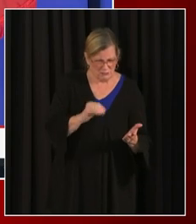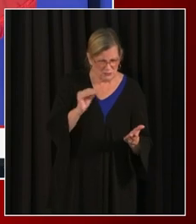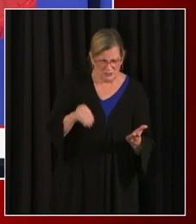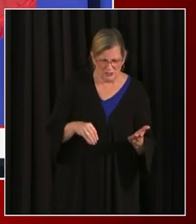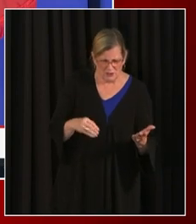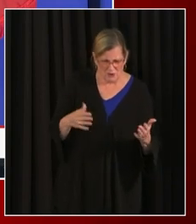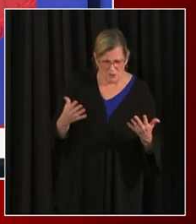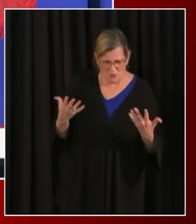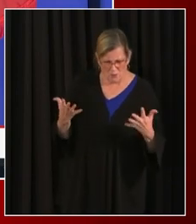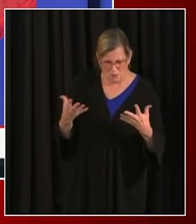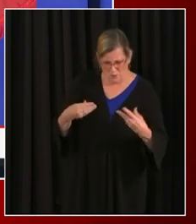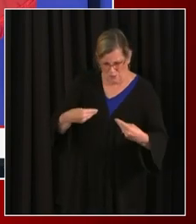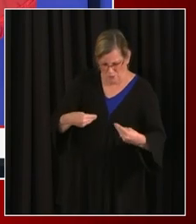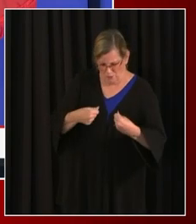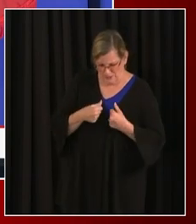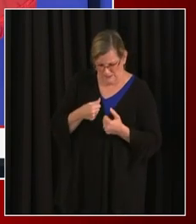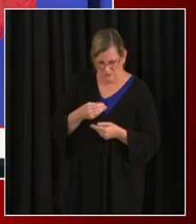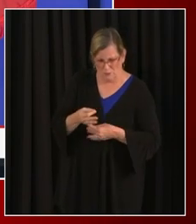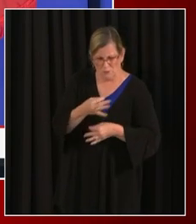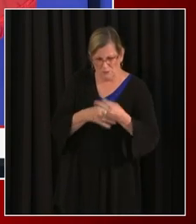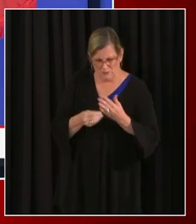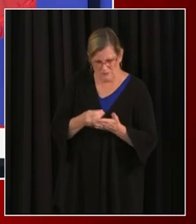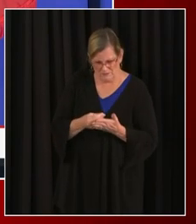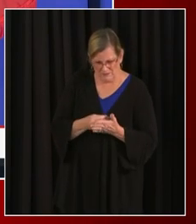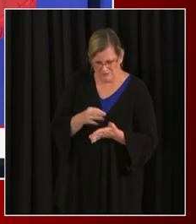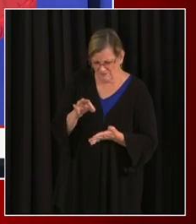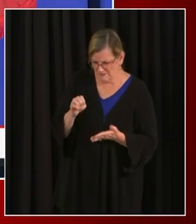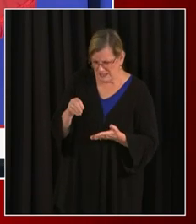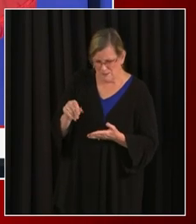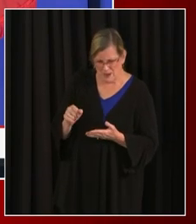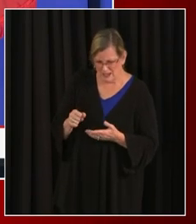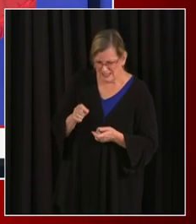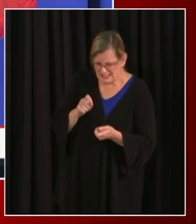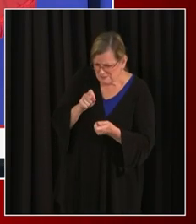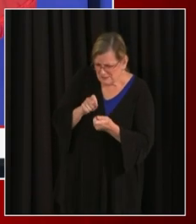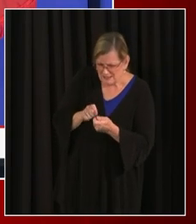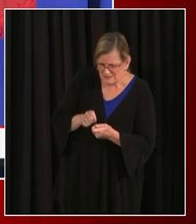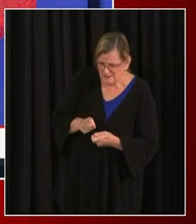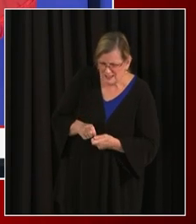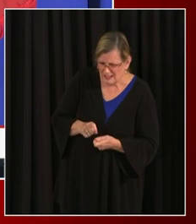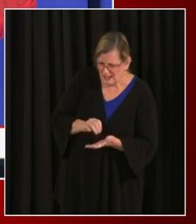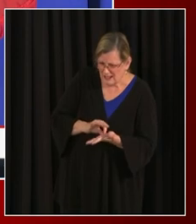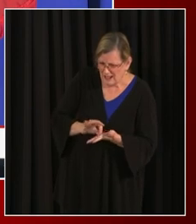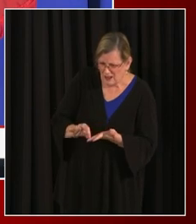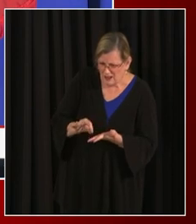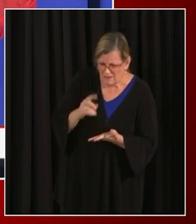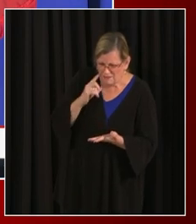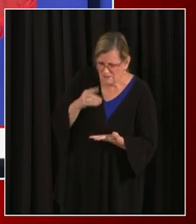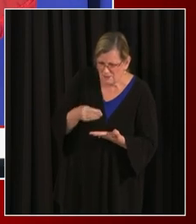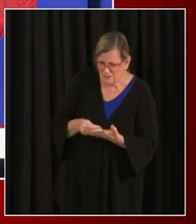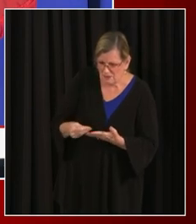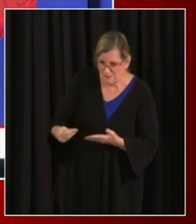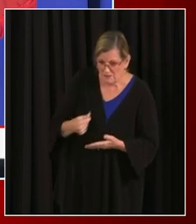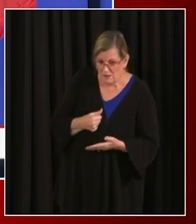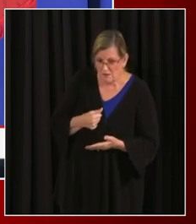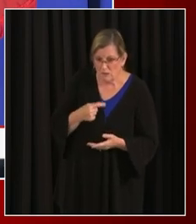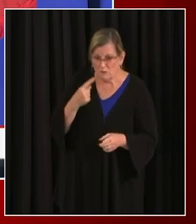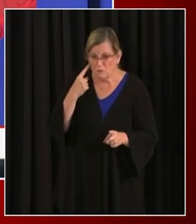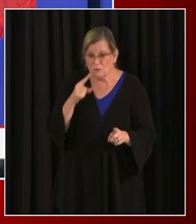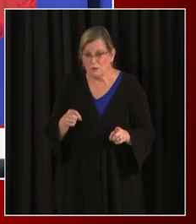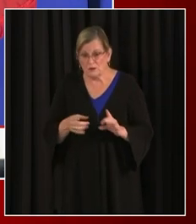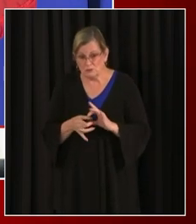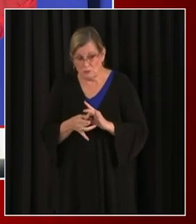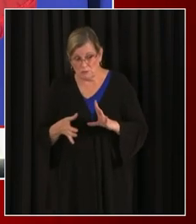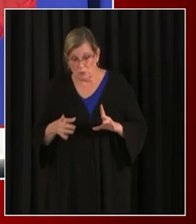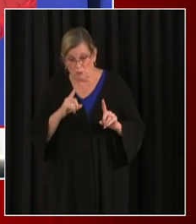reimbursables that we've already submitted to FEMA that show a detailed accounting of our expenditures? But as far as releasing the report that you